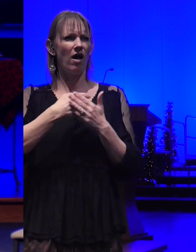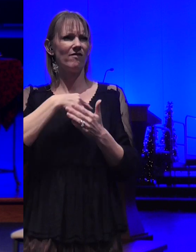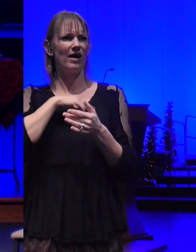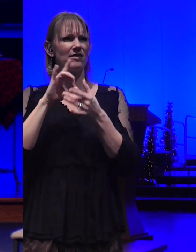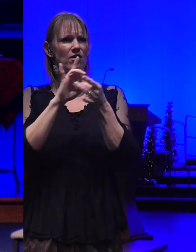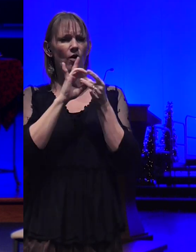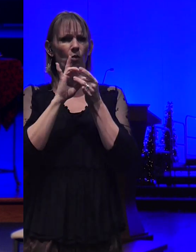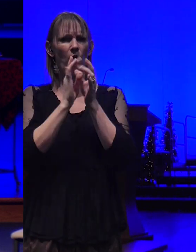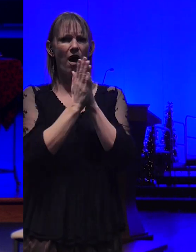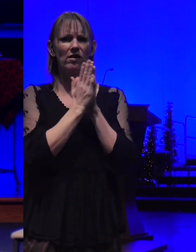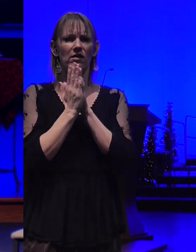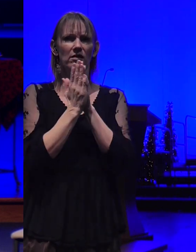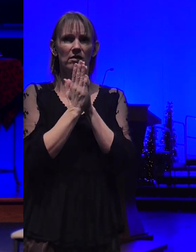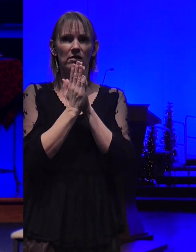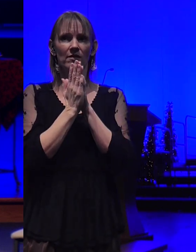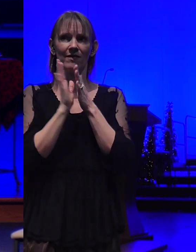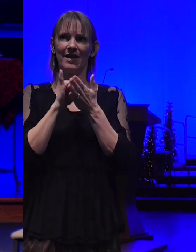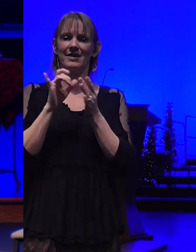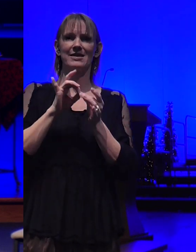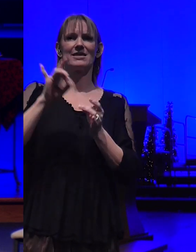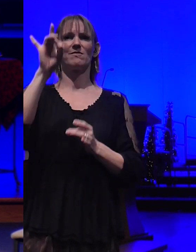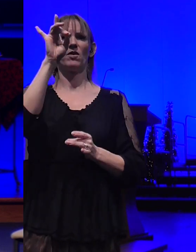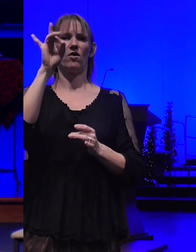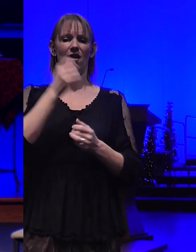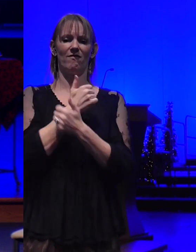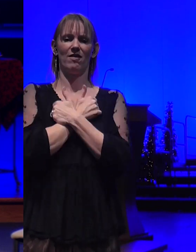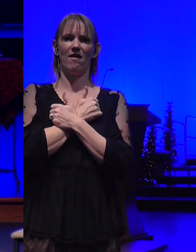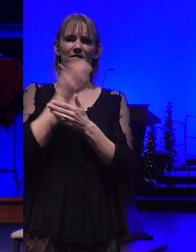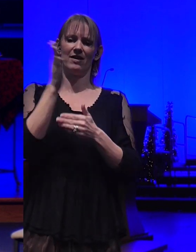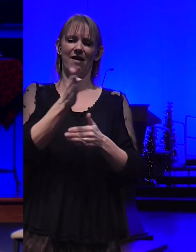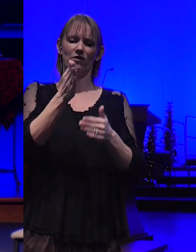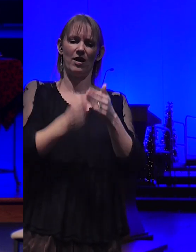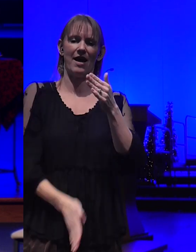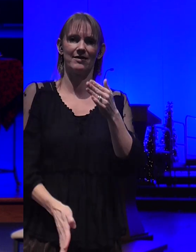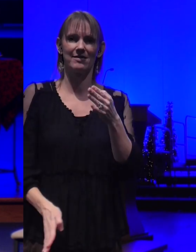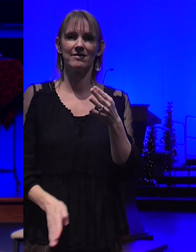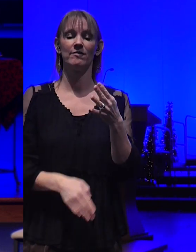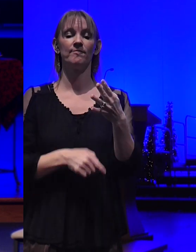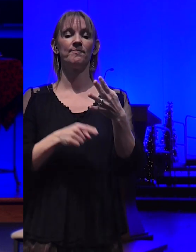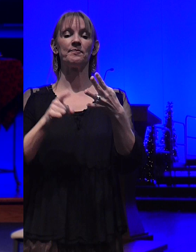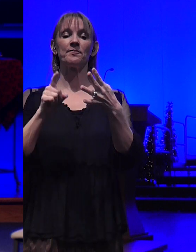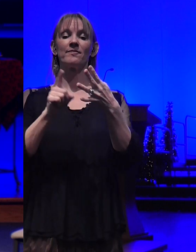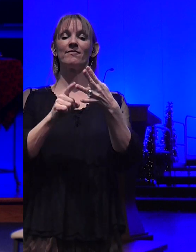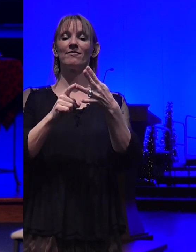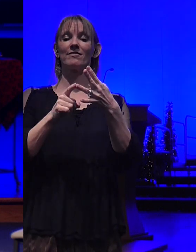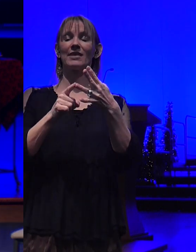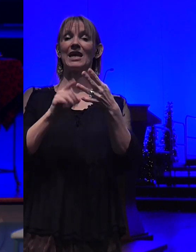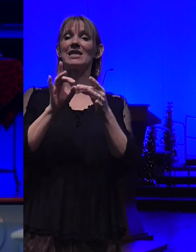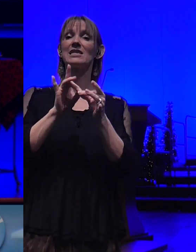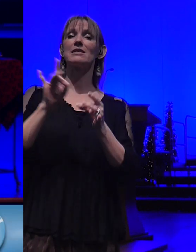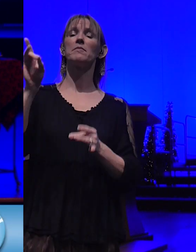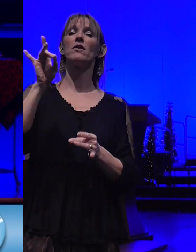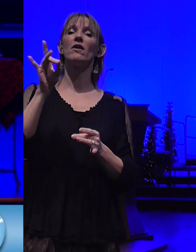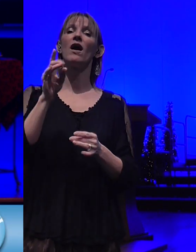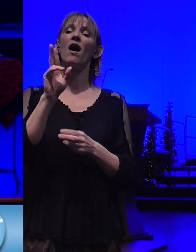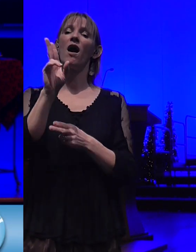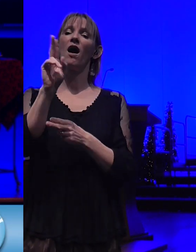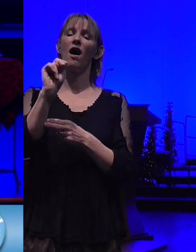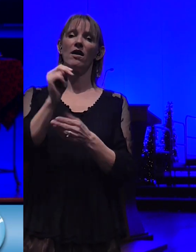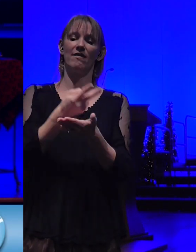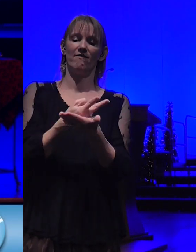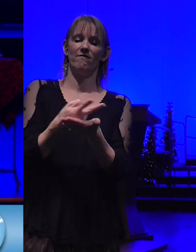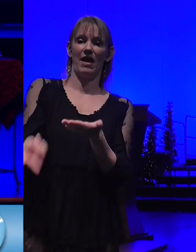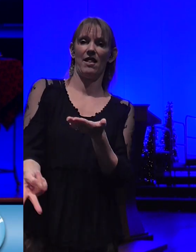The spirit of unending love. Oh, and then there is the spirit of unfailing